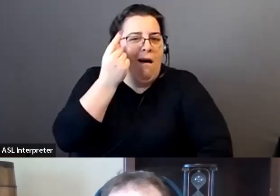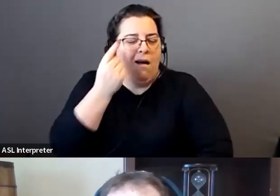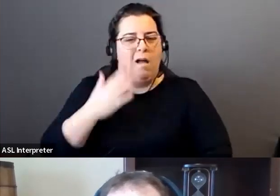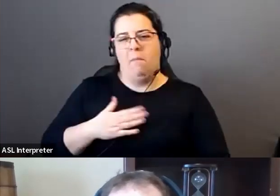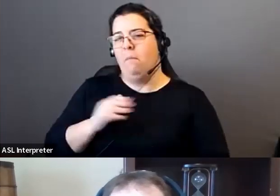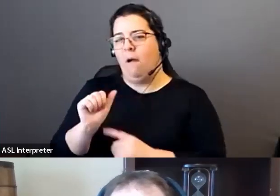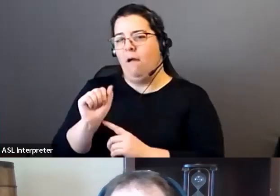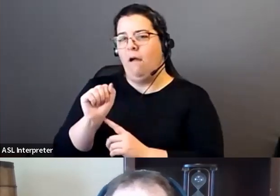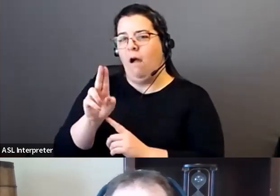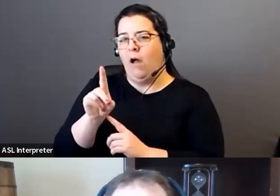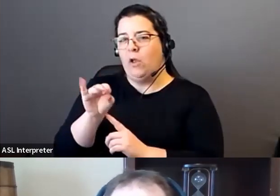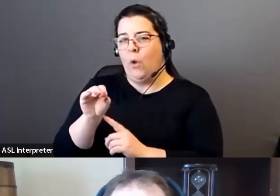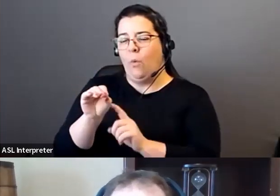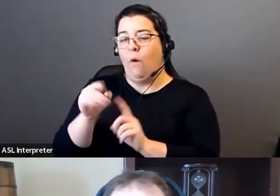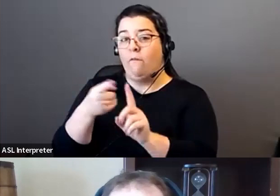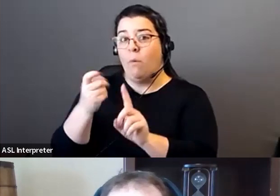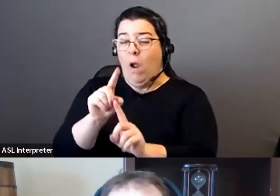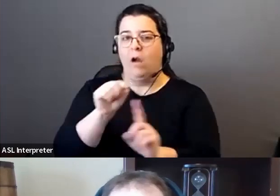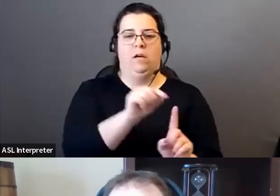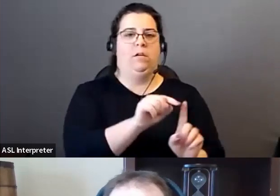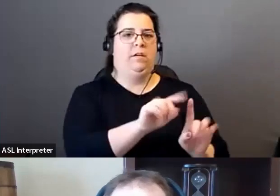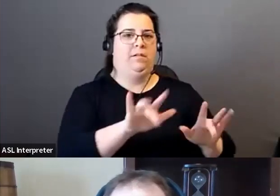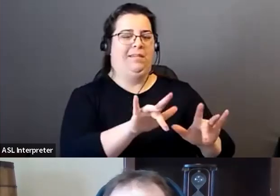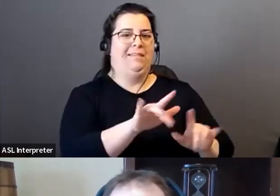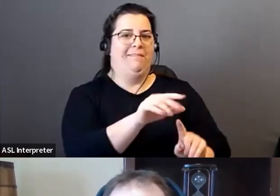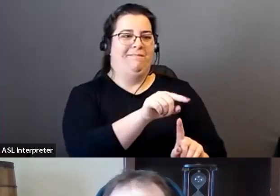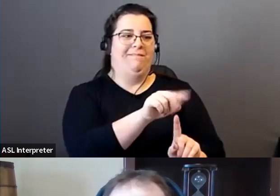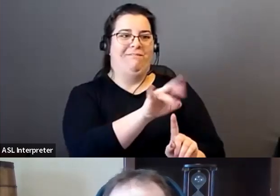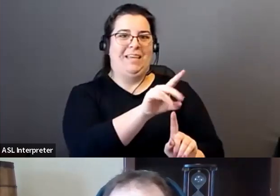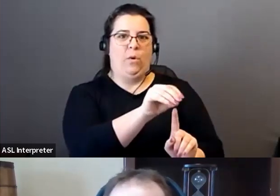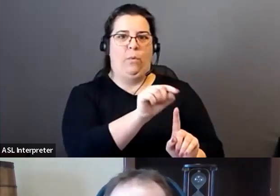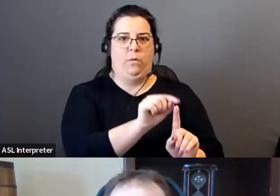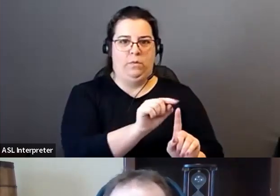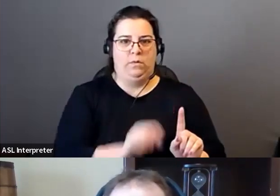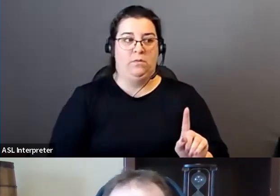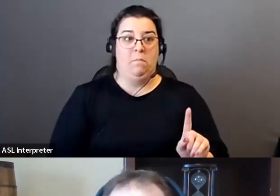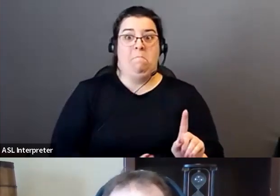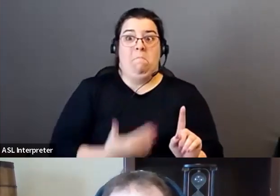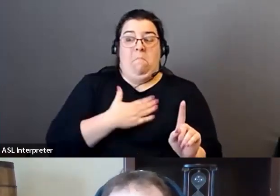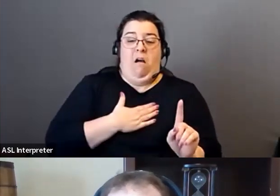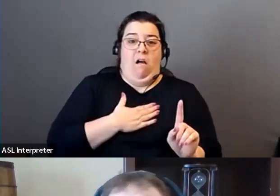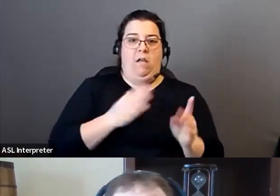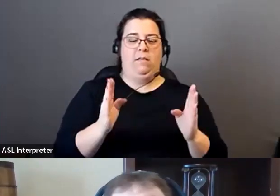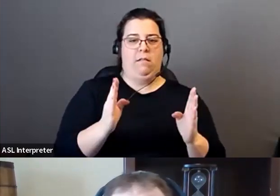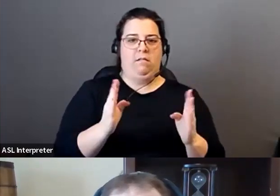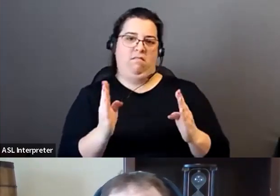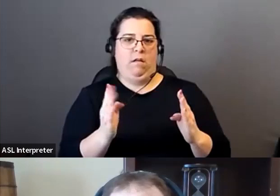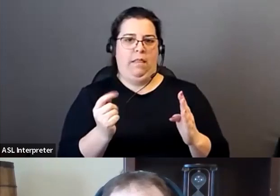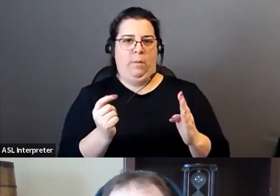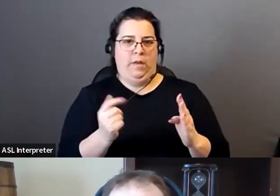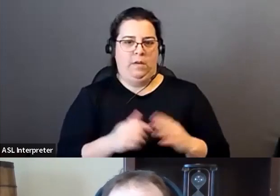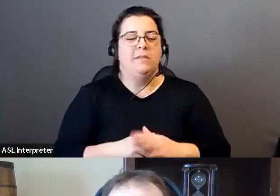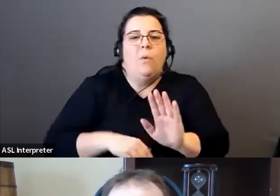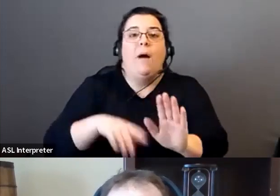by like kind of 3/4 of a second, but all the other guests are okay. So I'm not asking for like a specific, hey, how do I